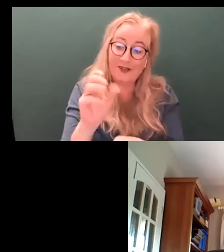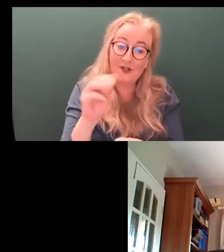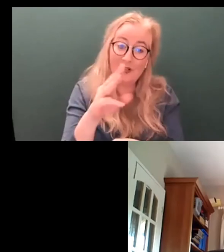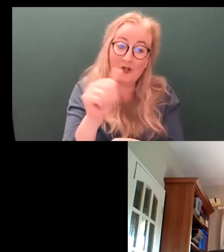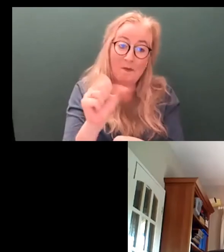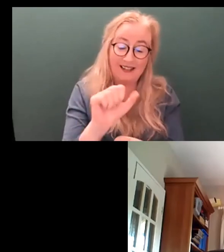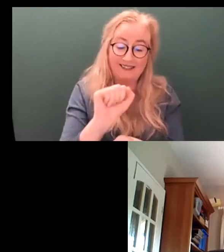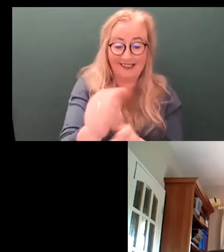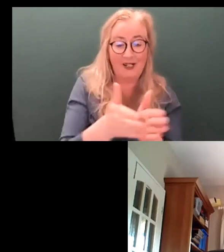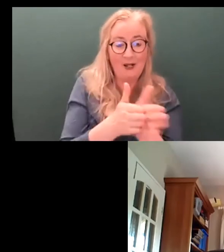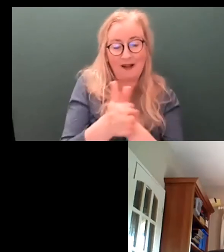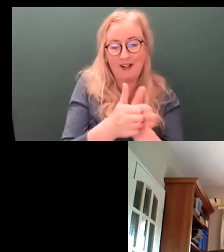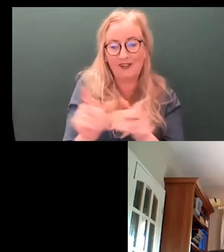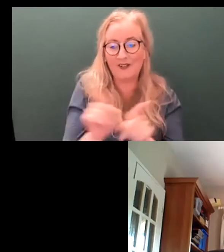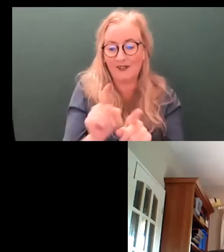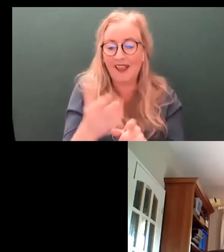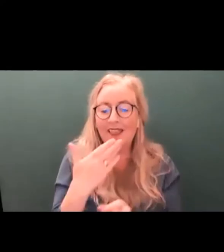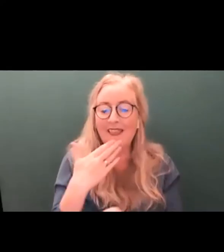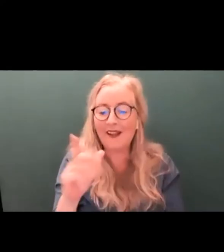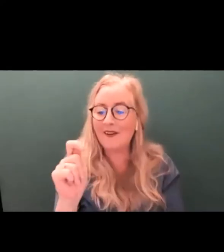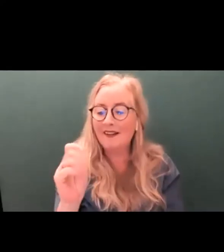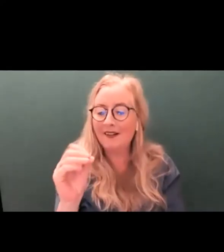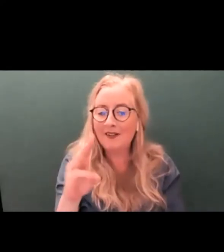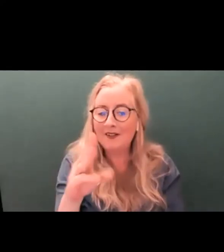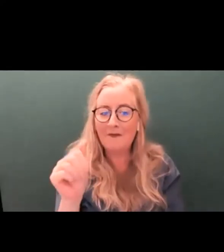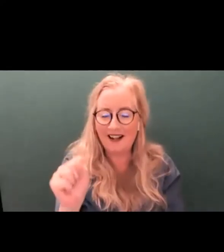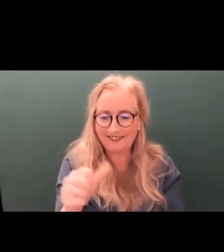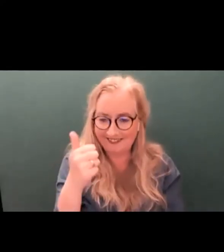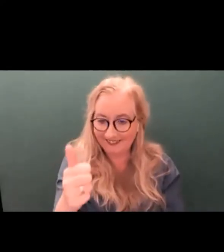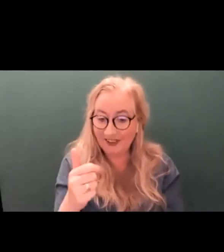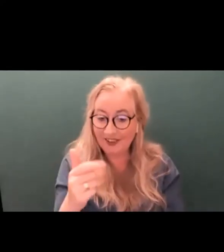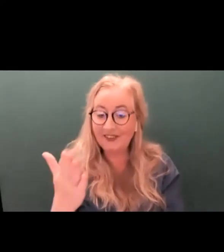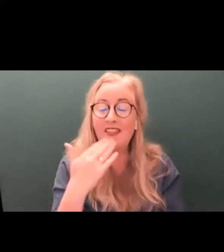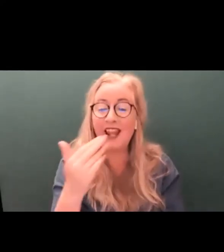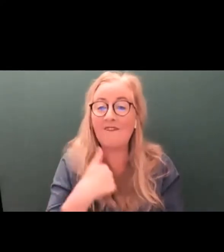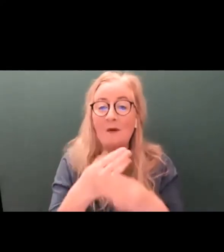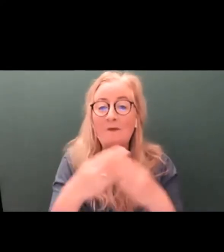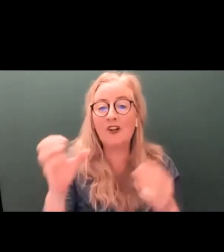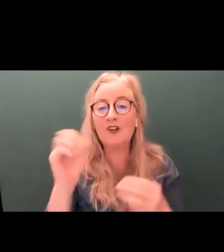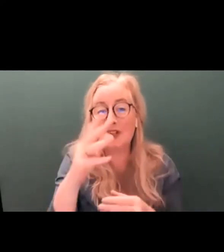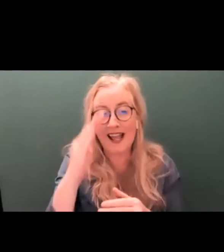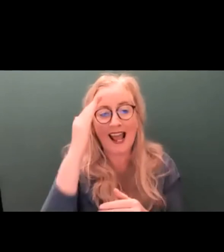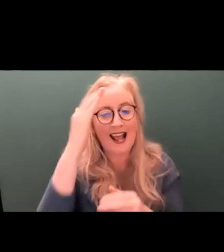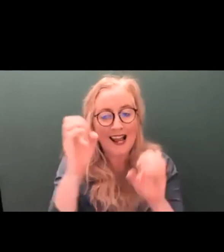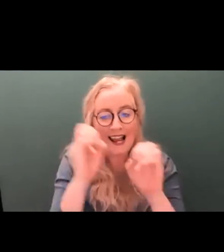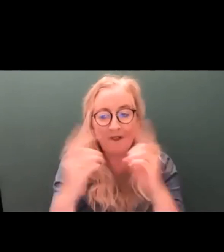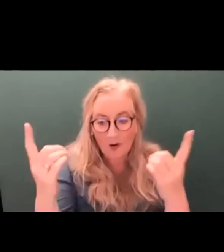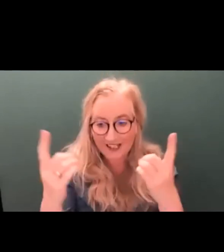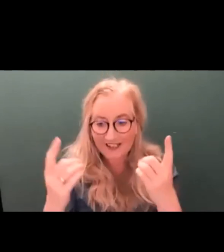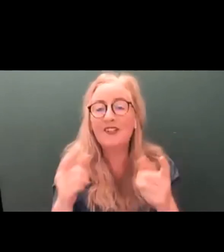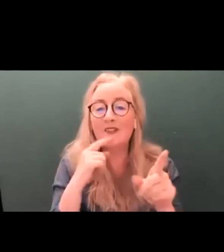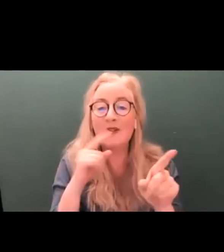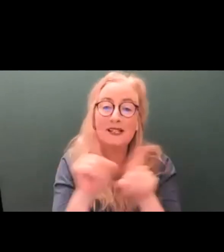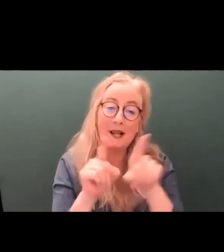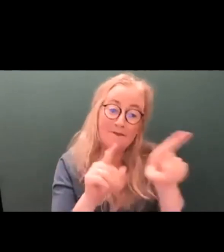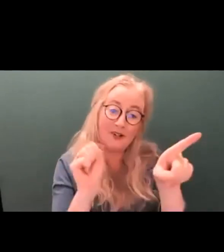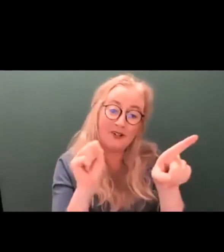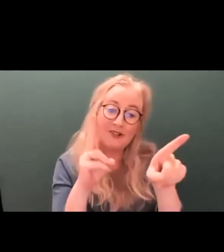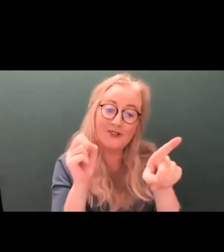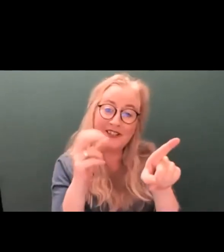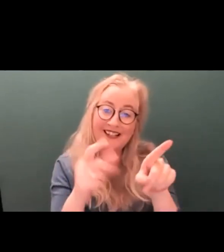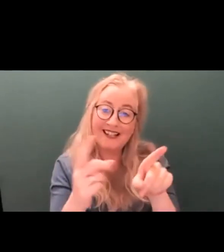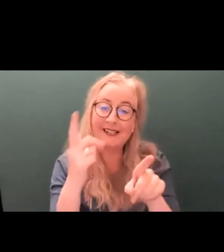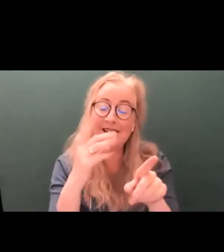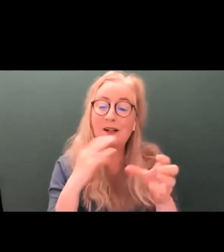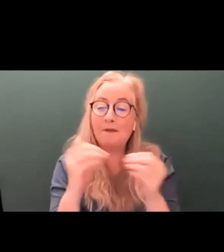webinar. Thanks, Tomás. Thanks very much, Susan. Hi, everyone. So like what Susan said there, I think the key